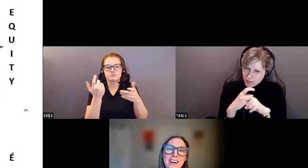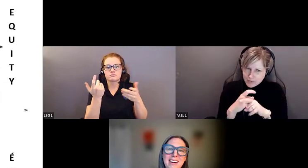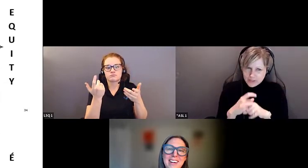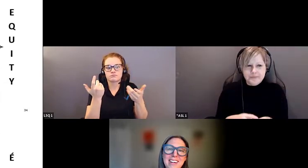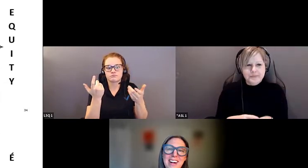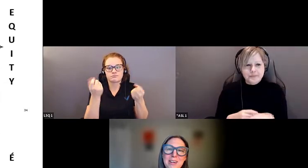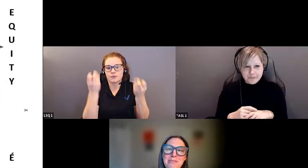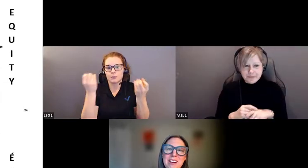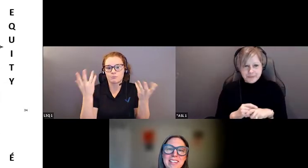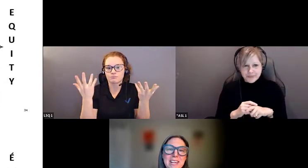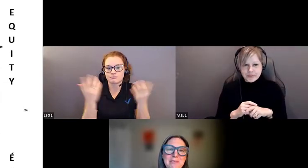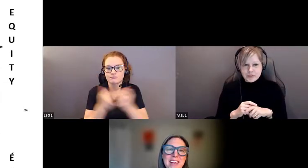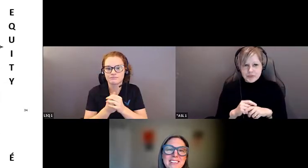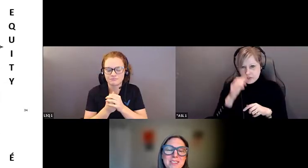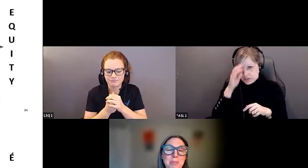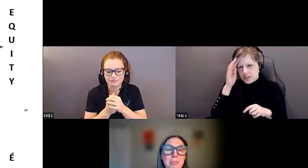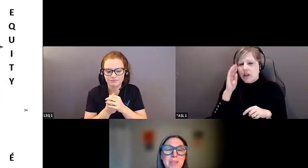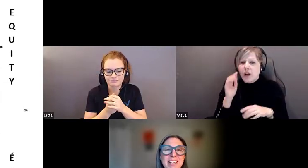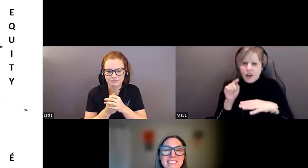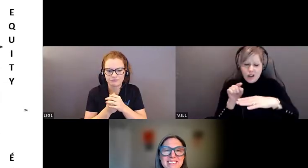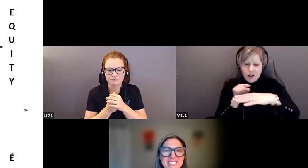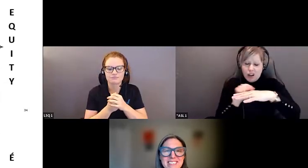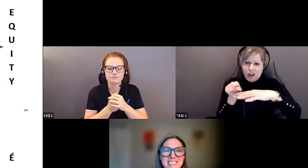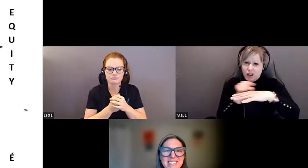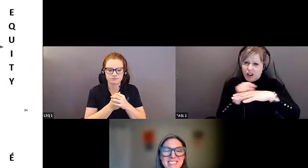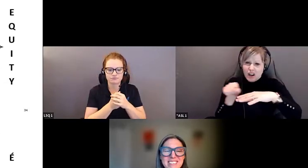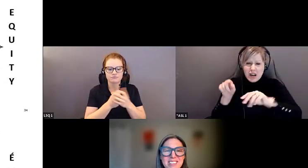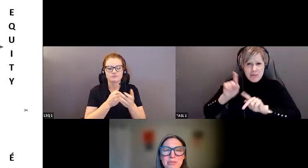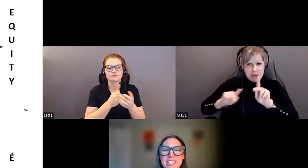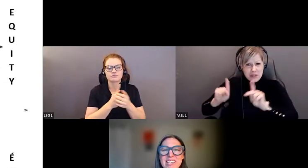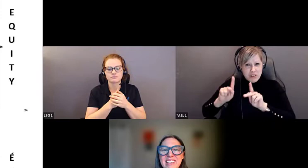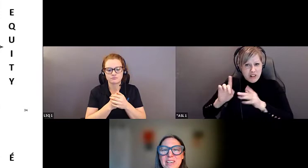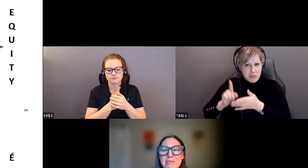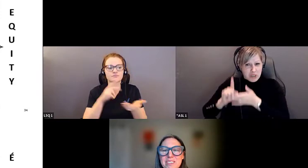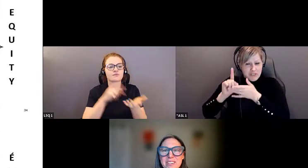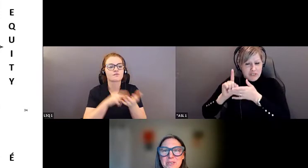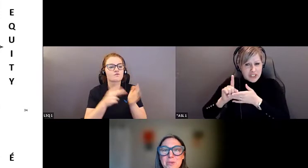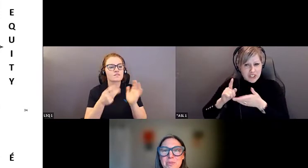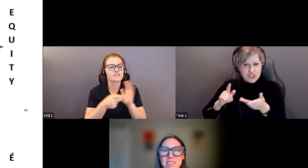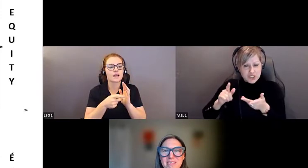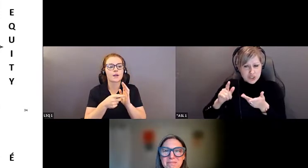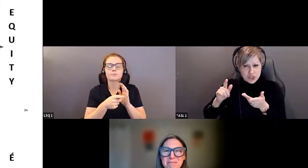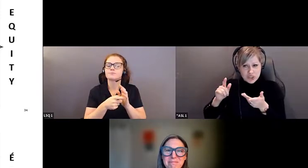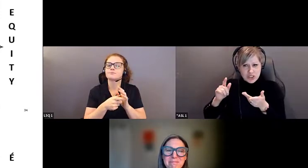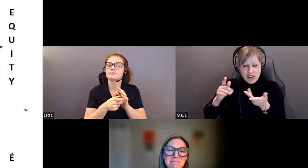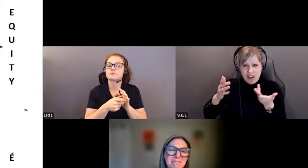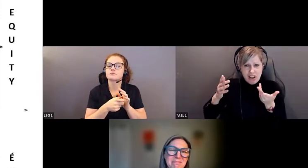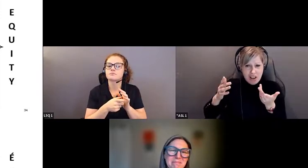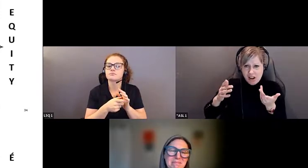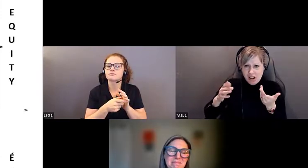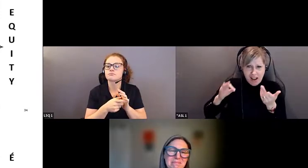You know, unfairly advantaged populations, free lift groups.